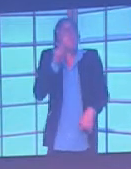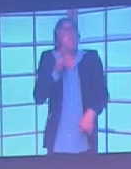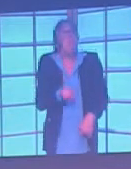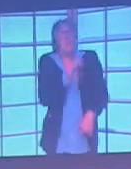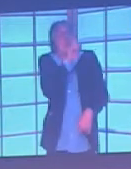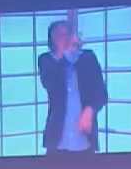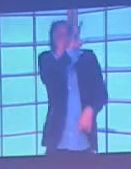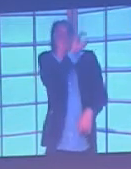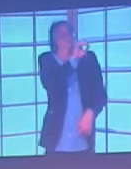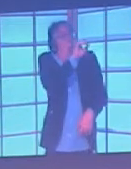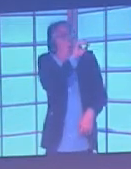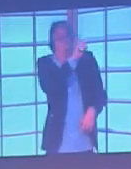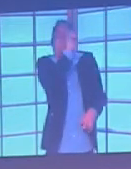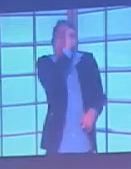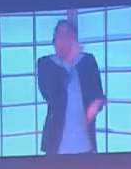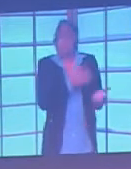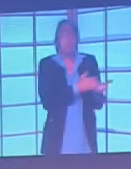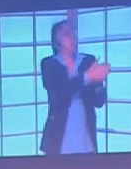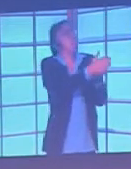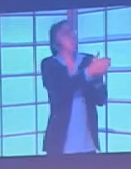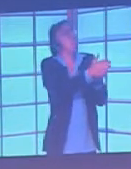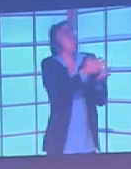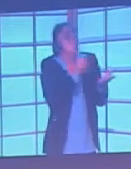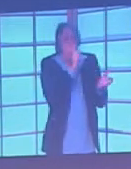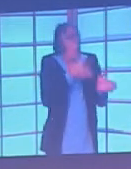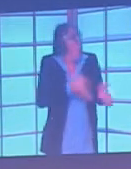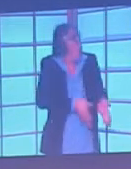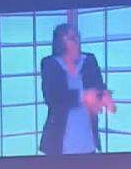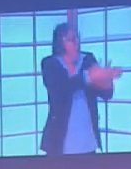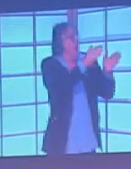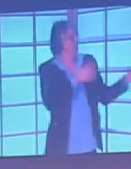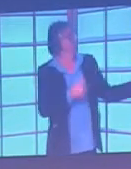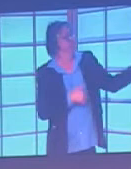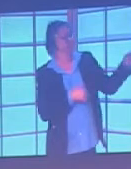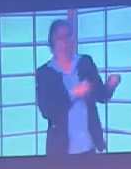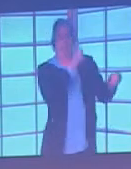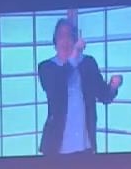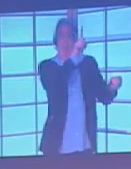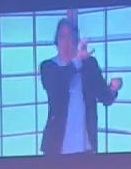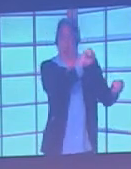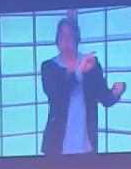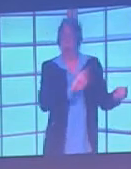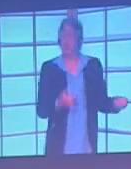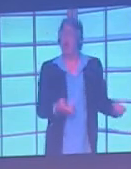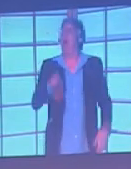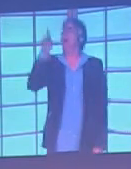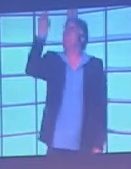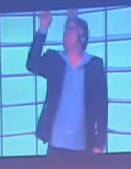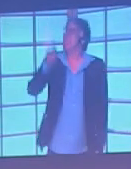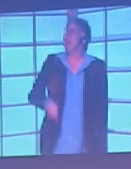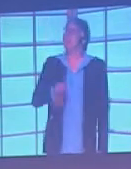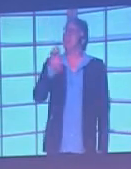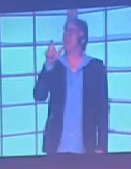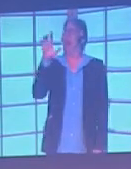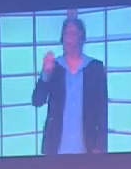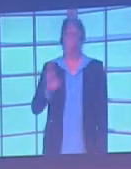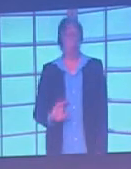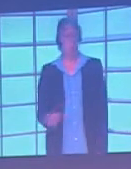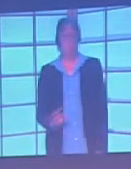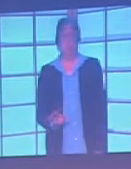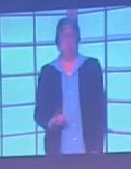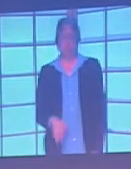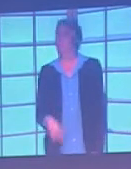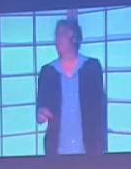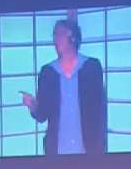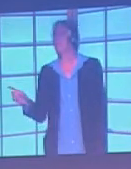model that you said again, that you said tomorrow, but it's also good and works. I think you should have both. Then